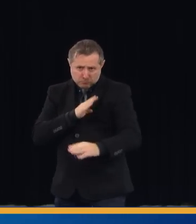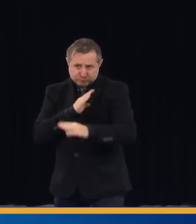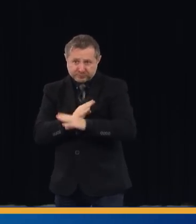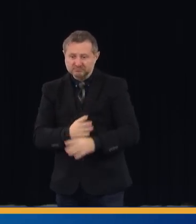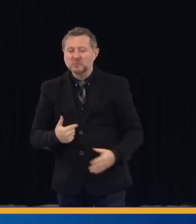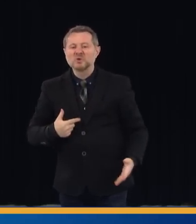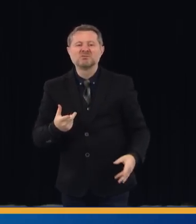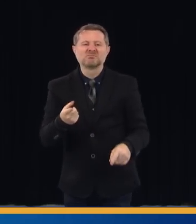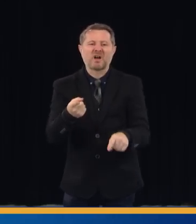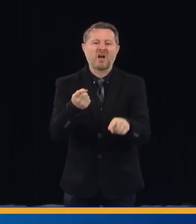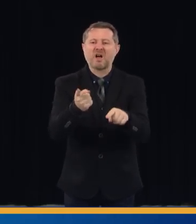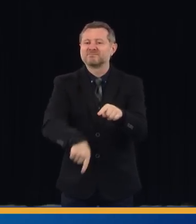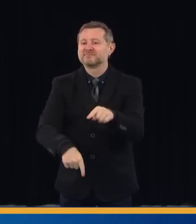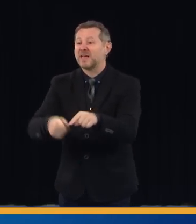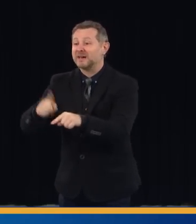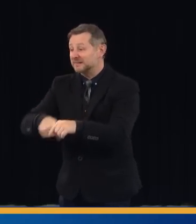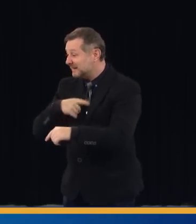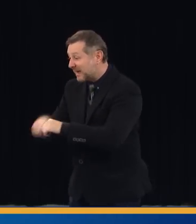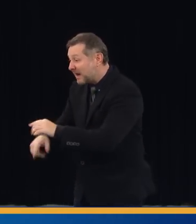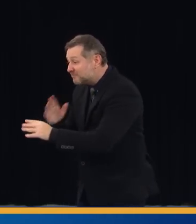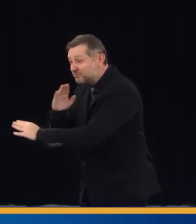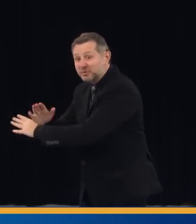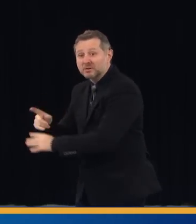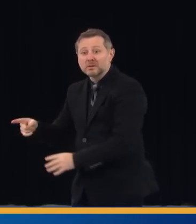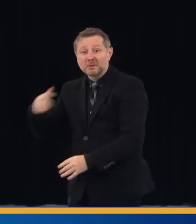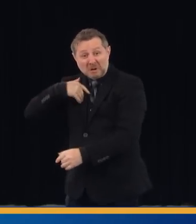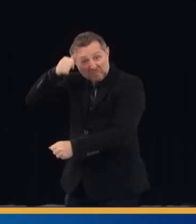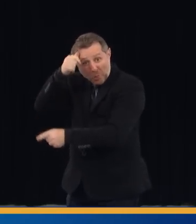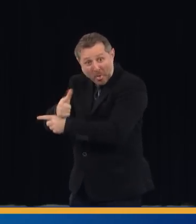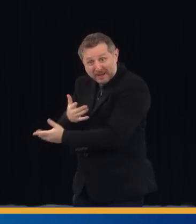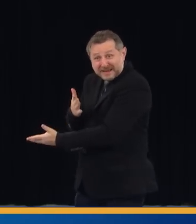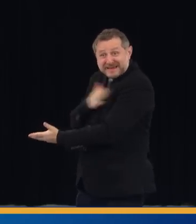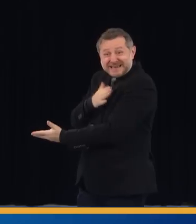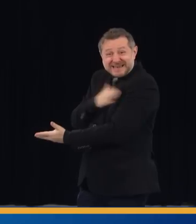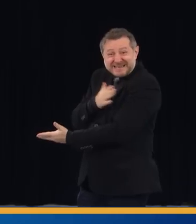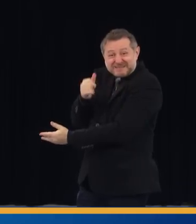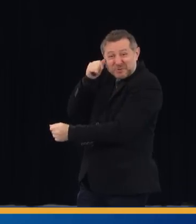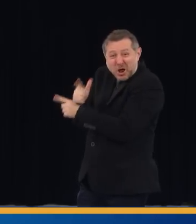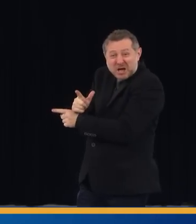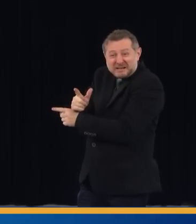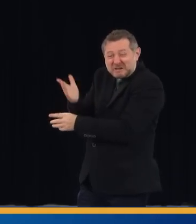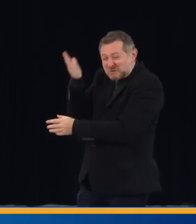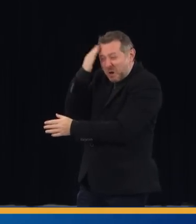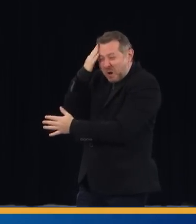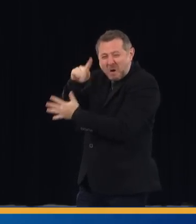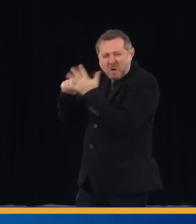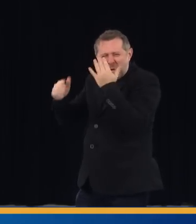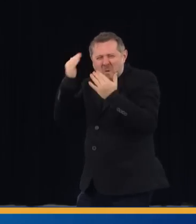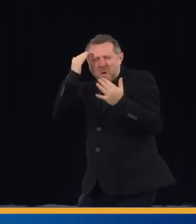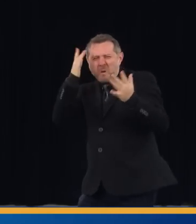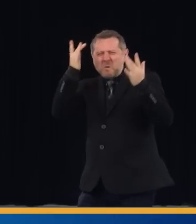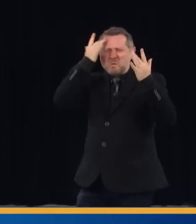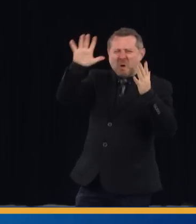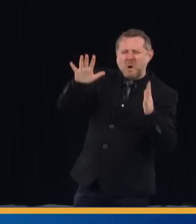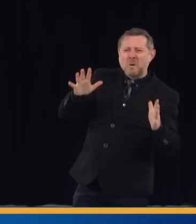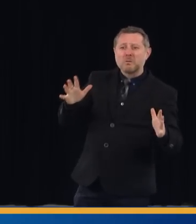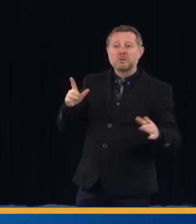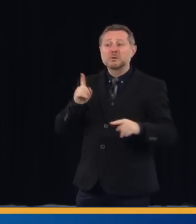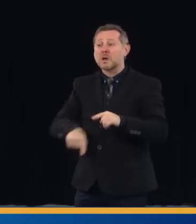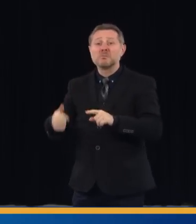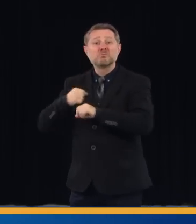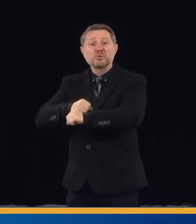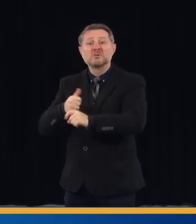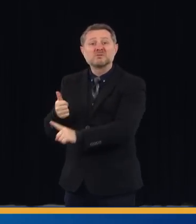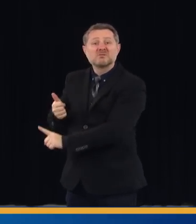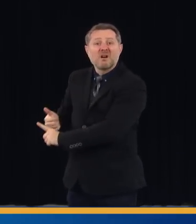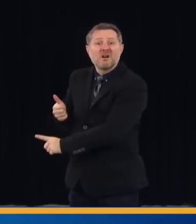brother. With all he knows and as smart as he is, he couldn't protect himself.